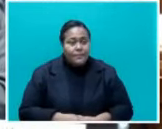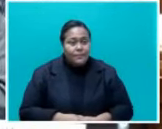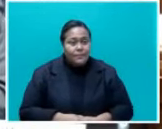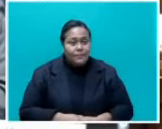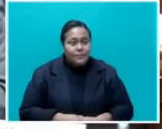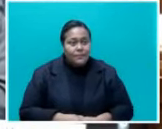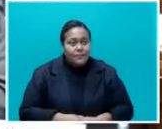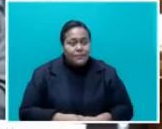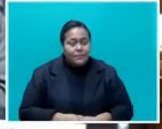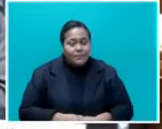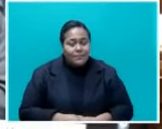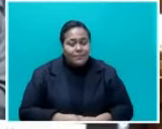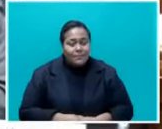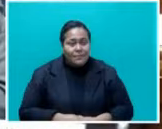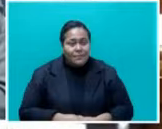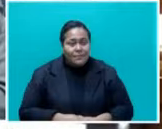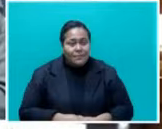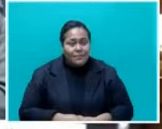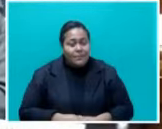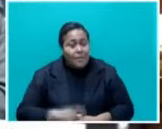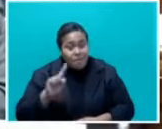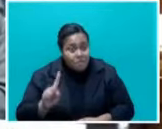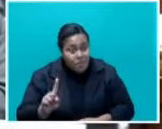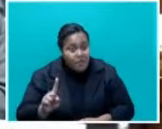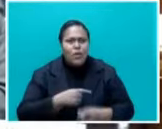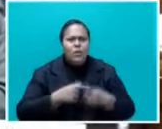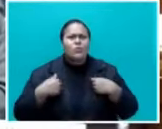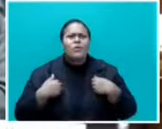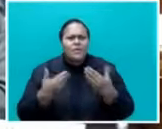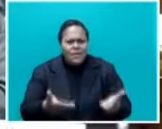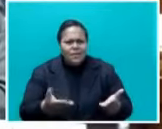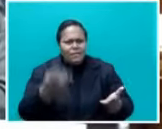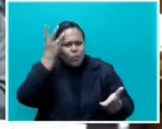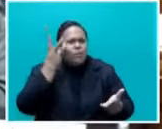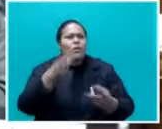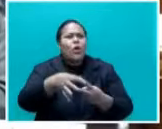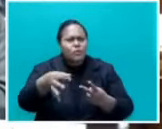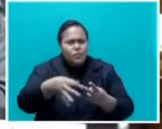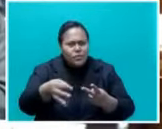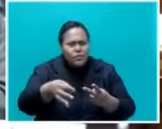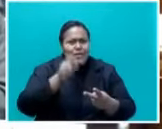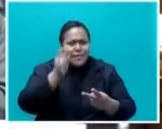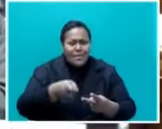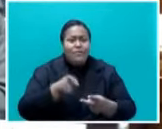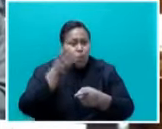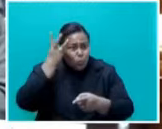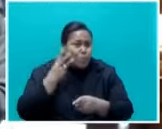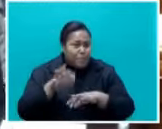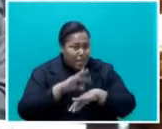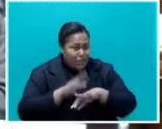sir, in fact, we've given women the option. If she looks at the amendments under